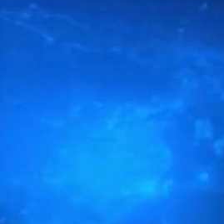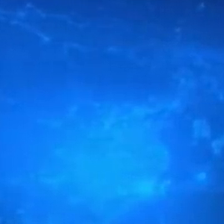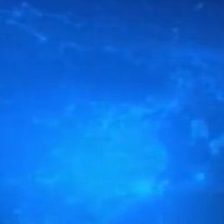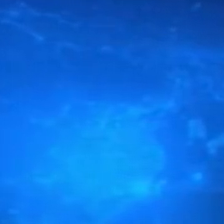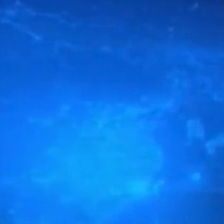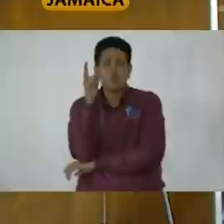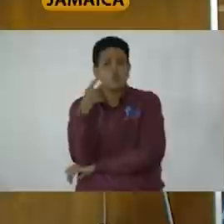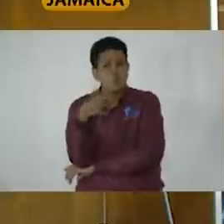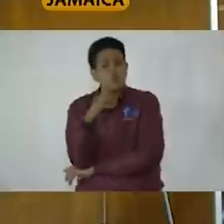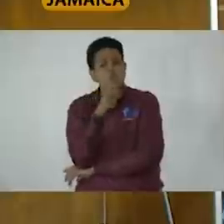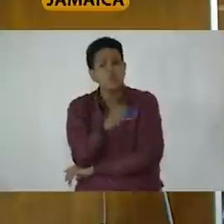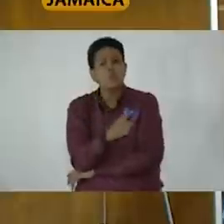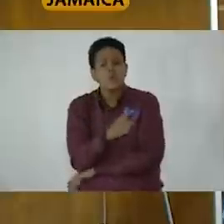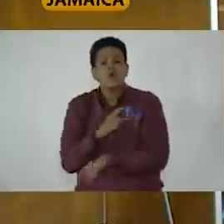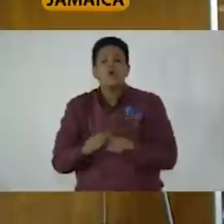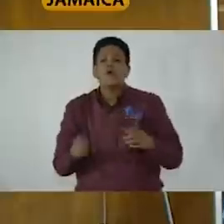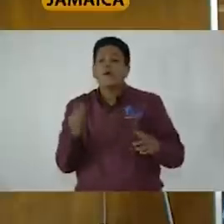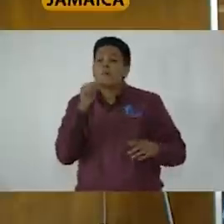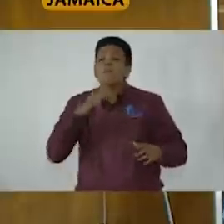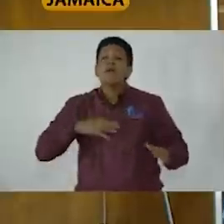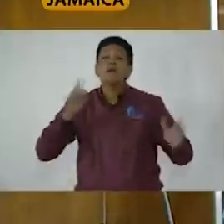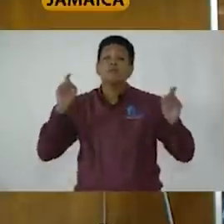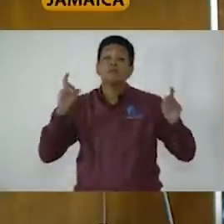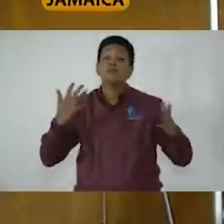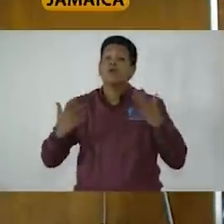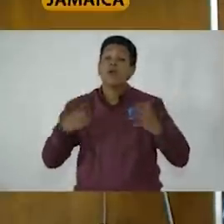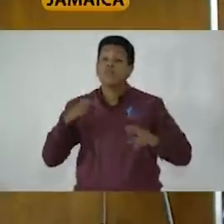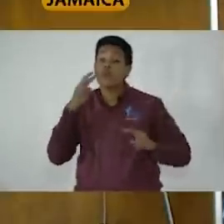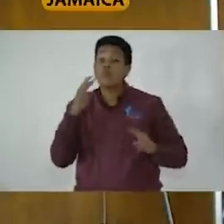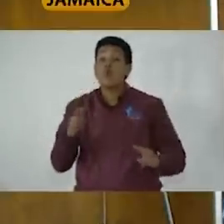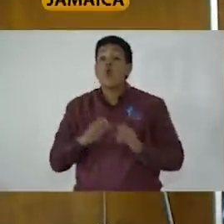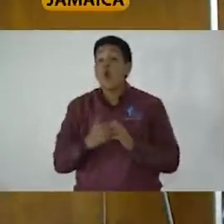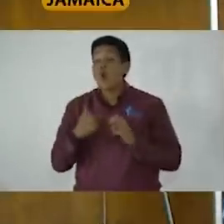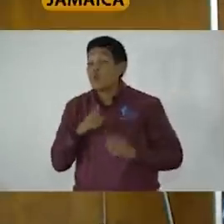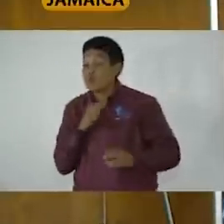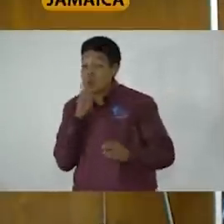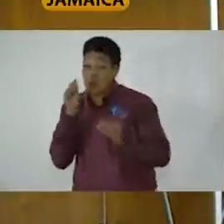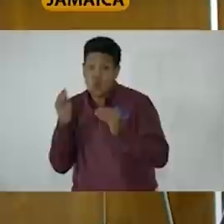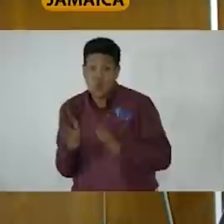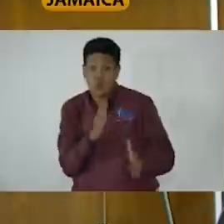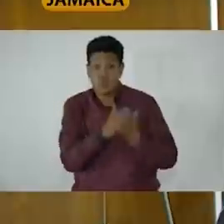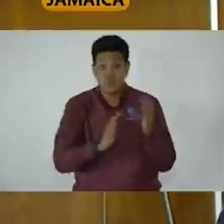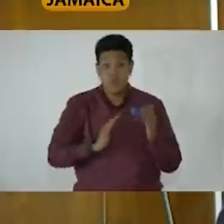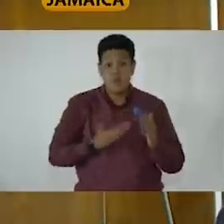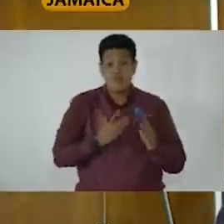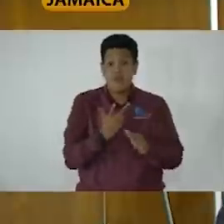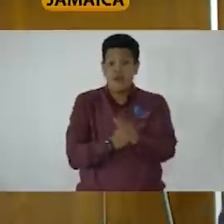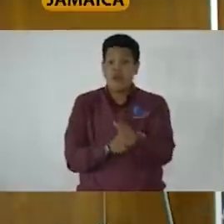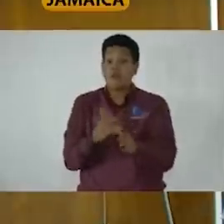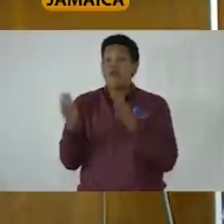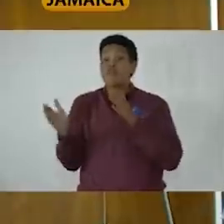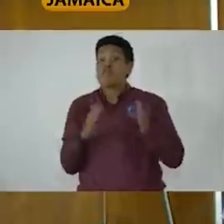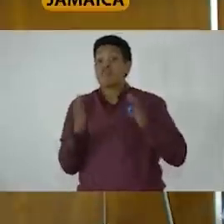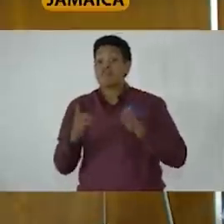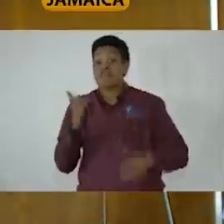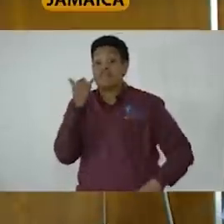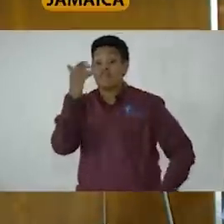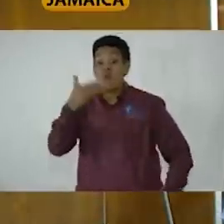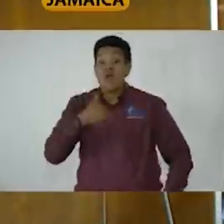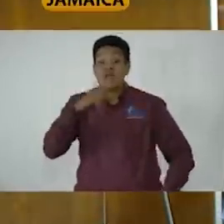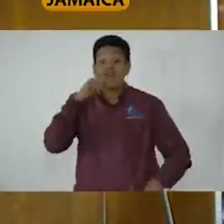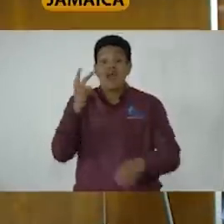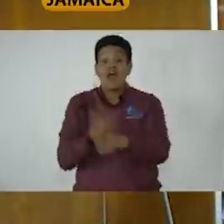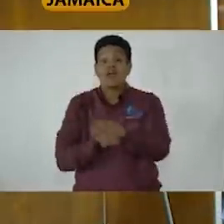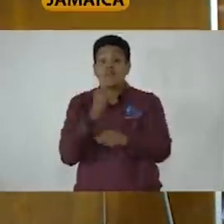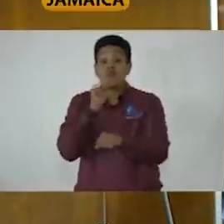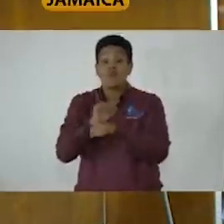basic needs. We may have to look at how we reorder some of our domestic arrangements. So if you have a domestic helper